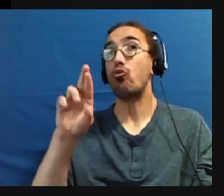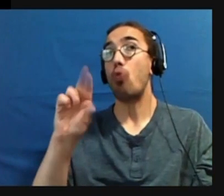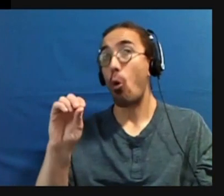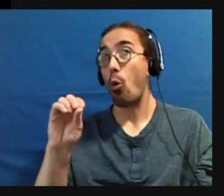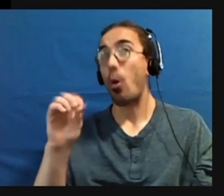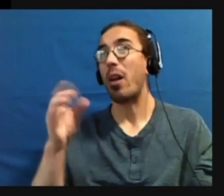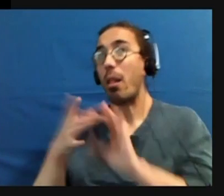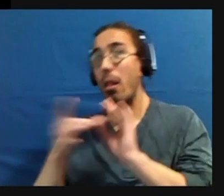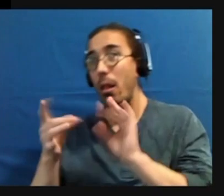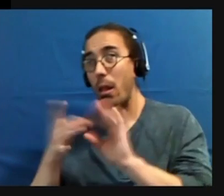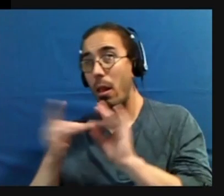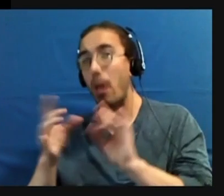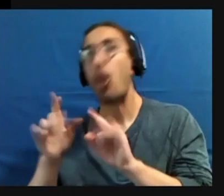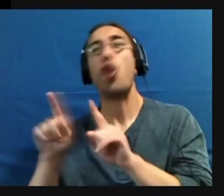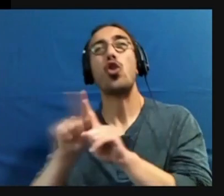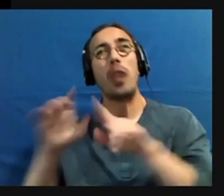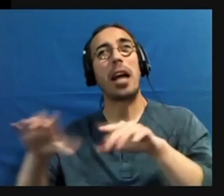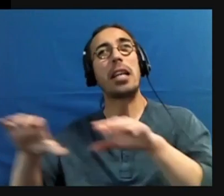the corresponding activity book,